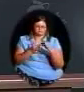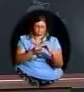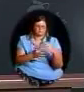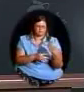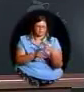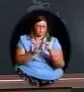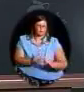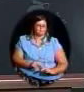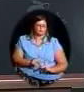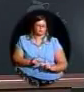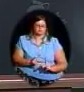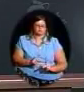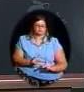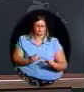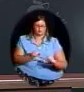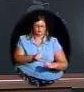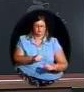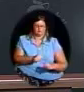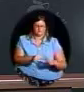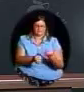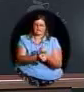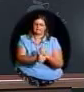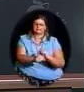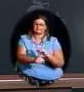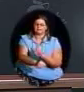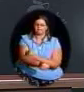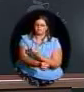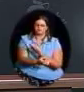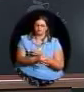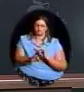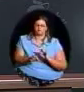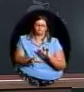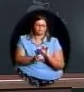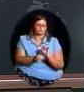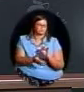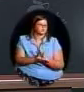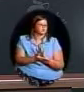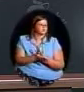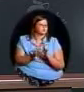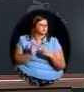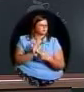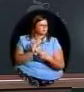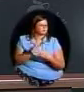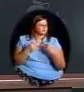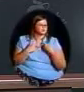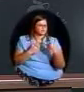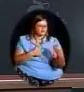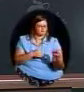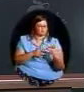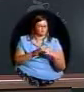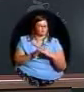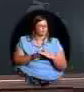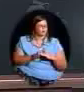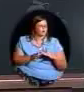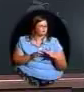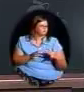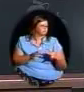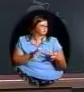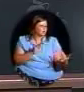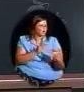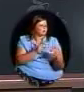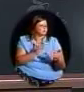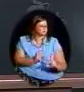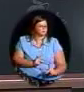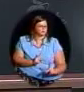be sort of the safe and drug-free school representative so that they have a single source contact. You know, and we have,